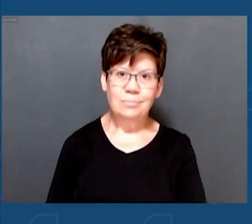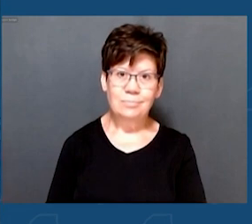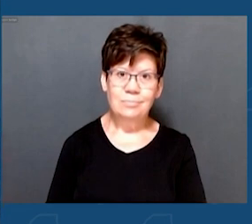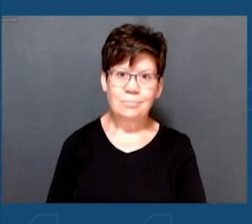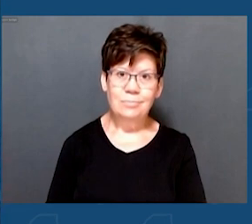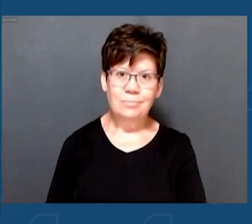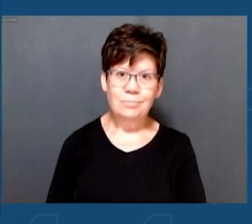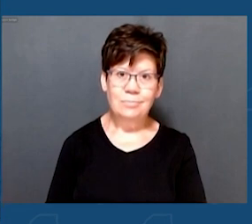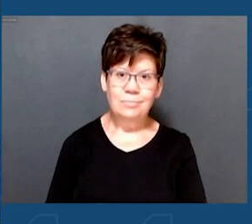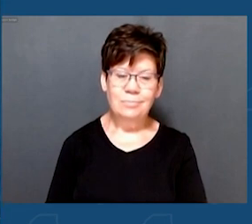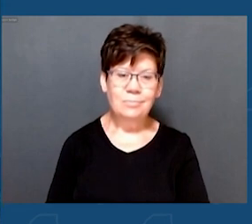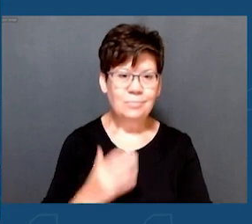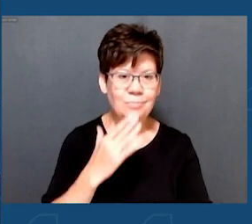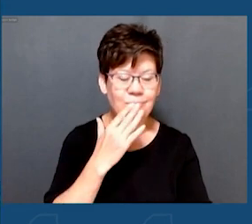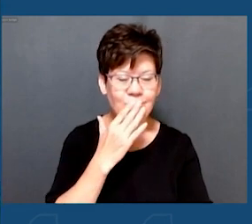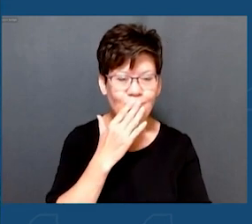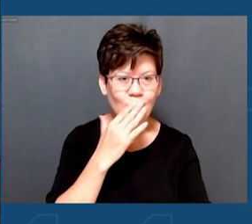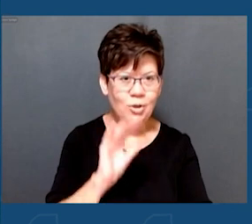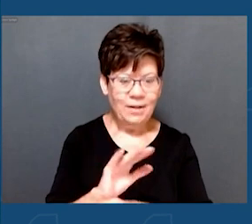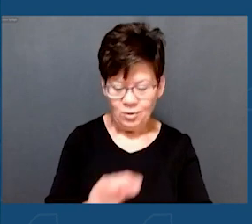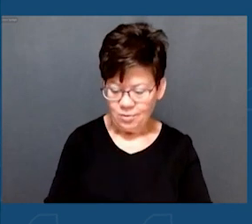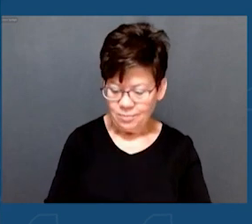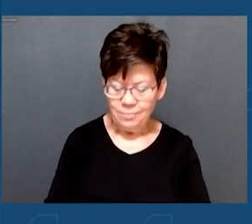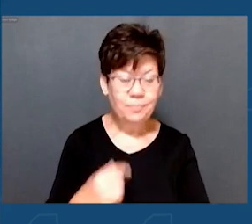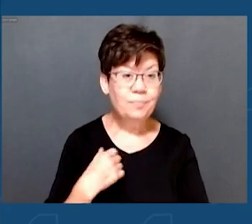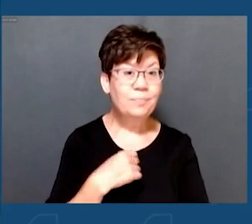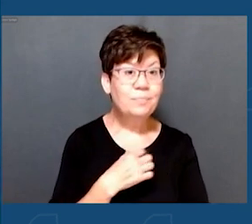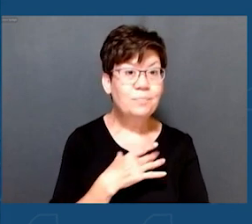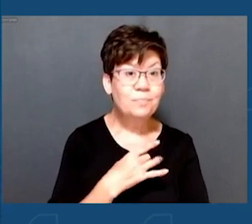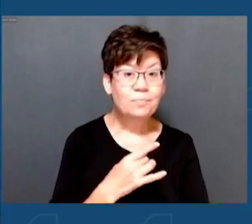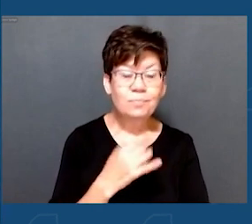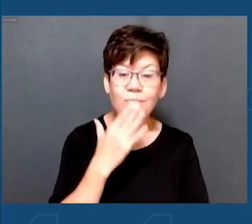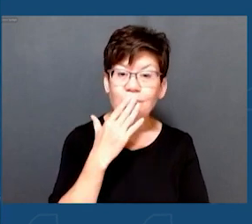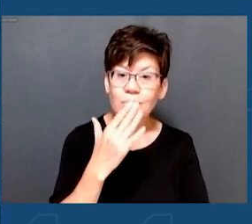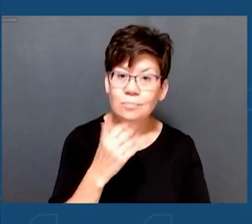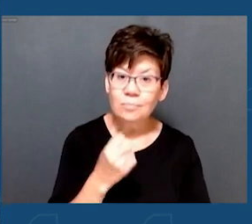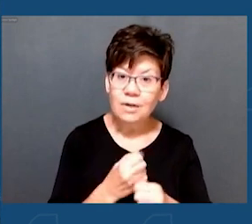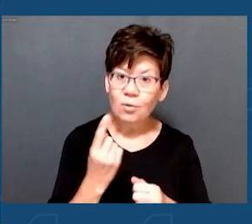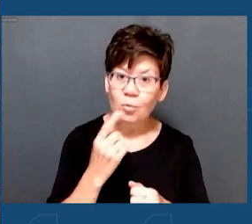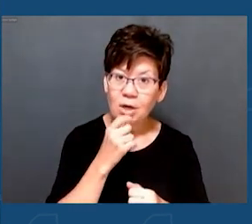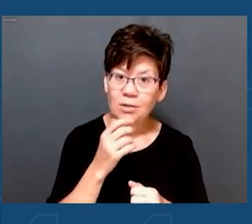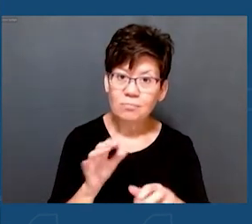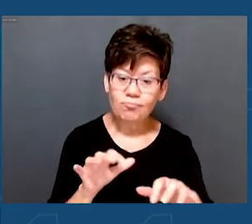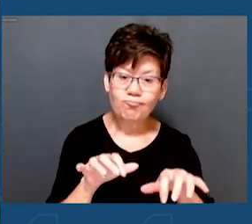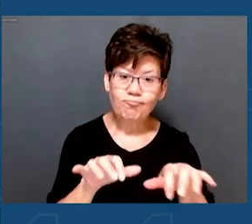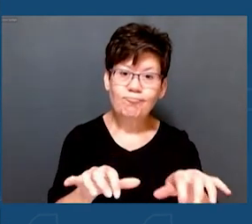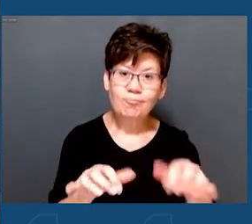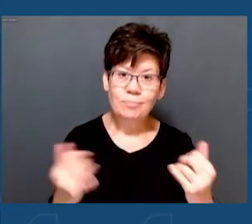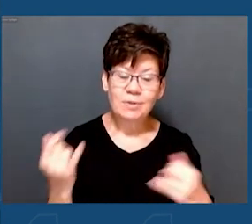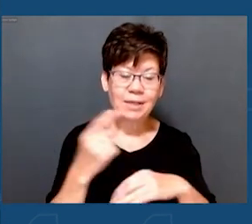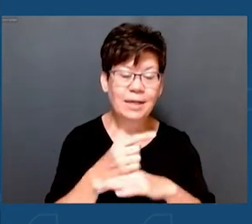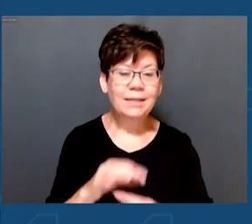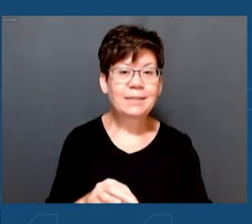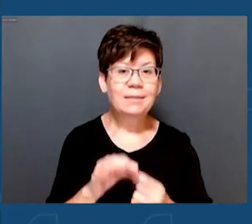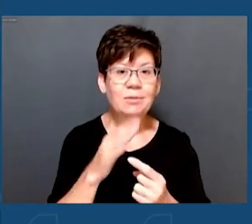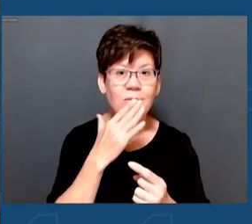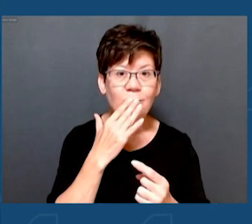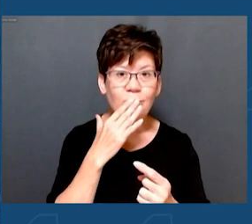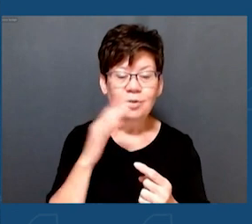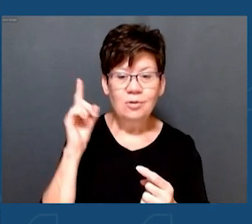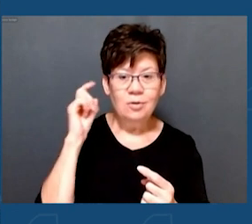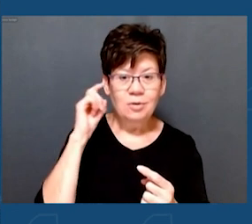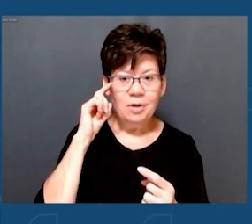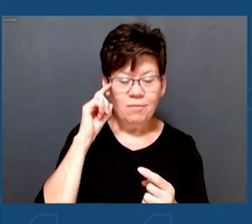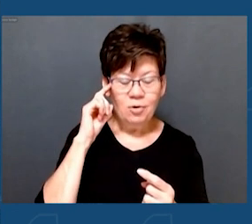Good afternoon. We would like to thank everyone who has joined us today. A special thanks to Governor Kathy